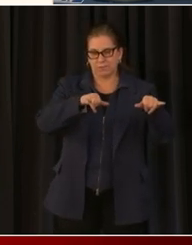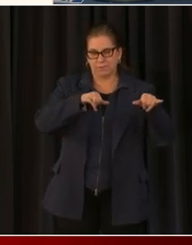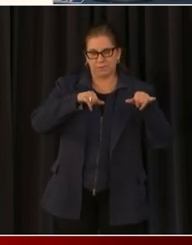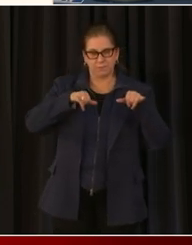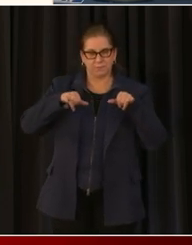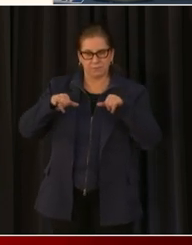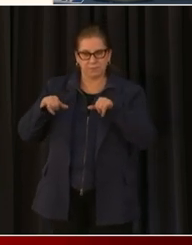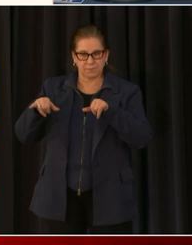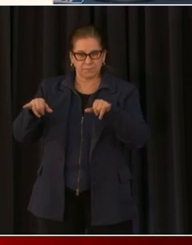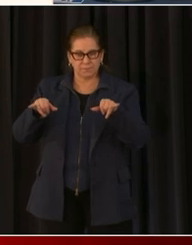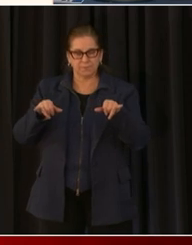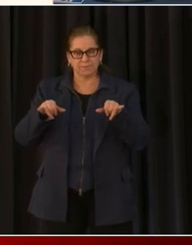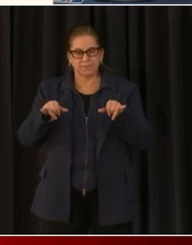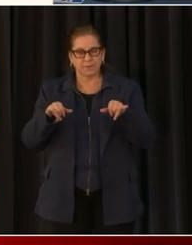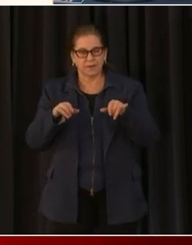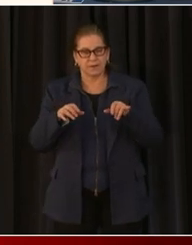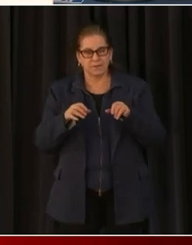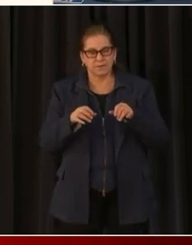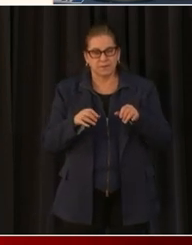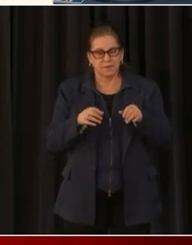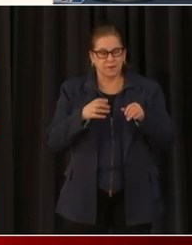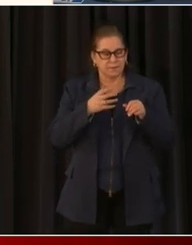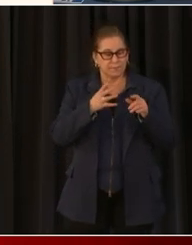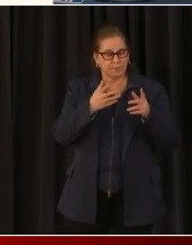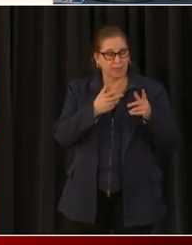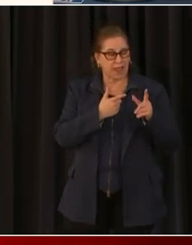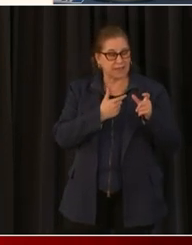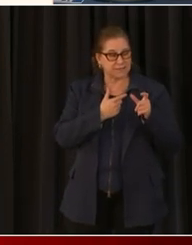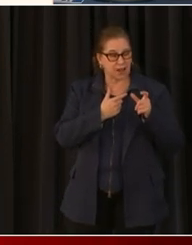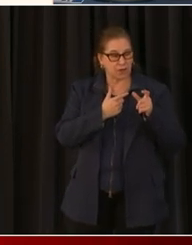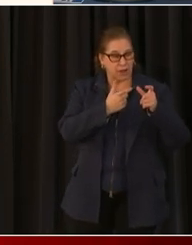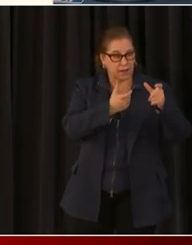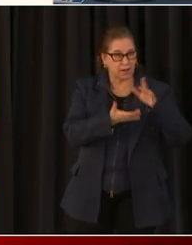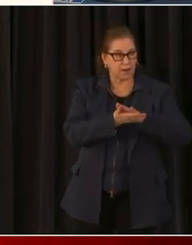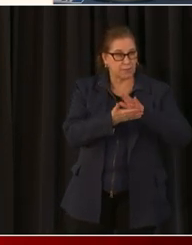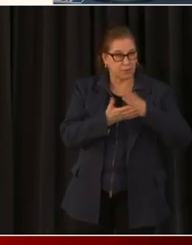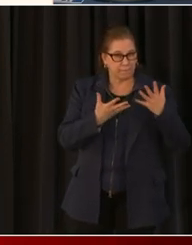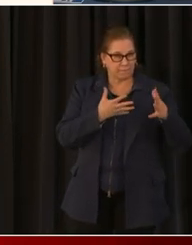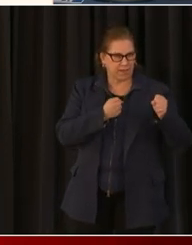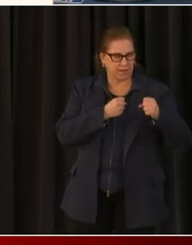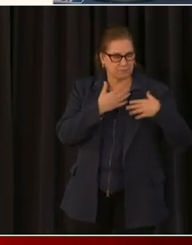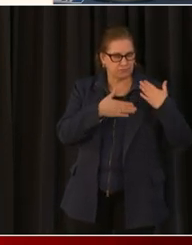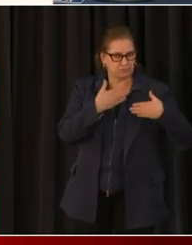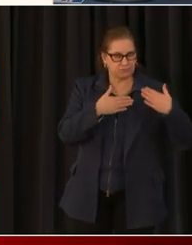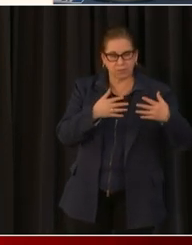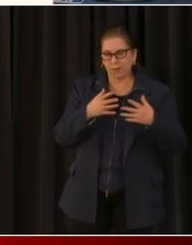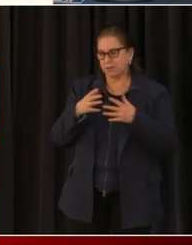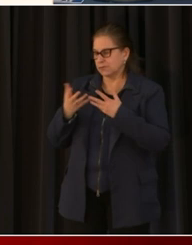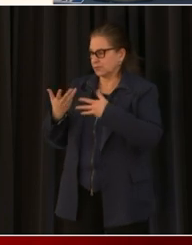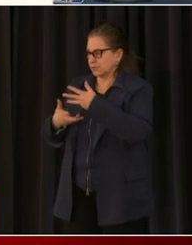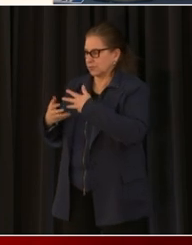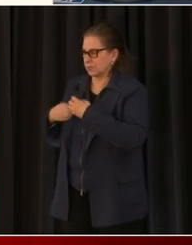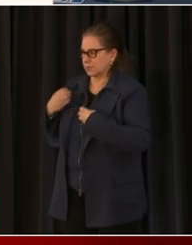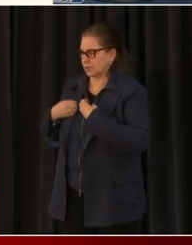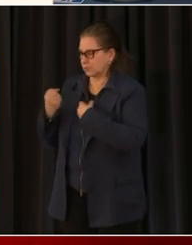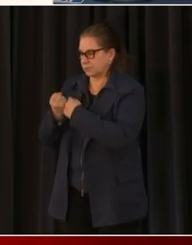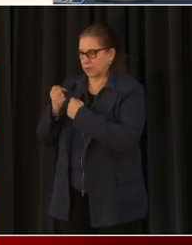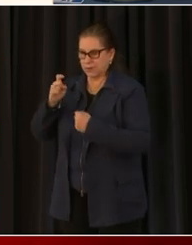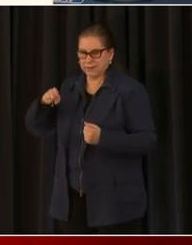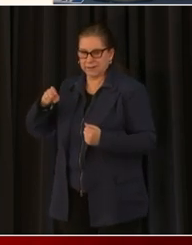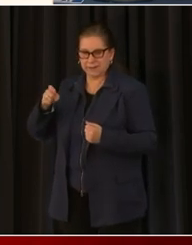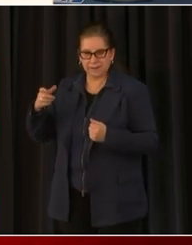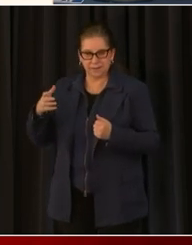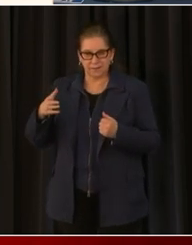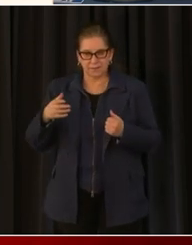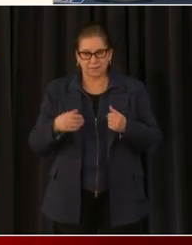to plan for what we call acceleration academies. These academies will target about 20 to 35% of our student